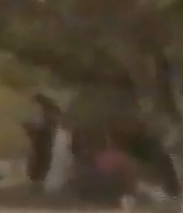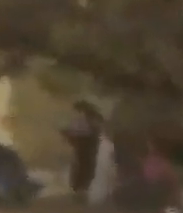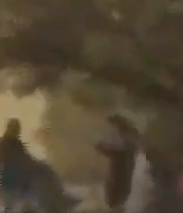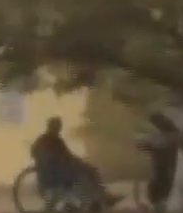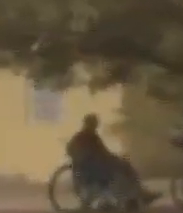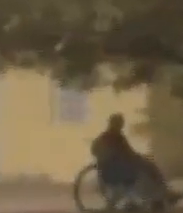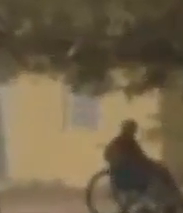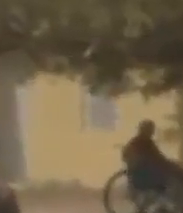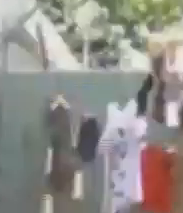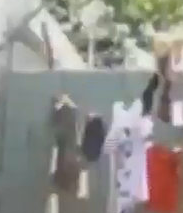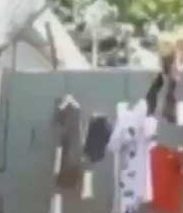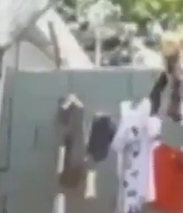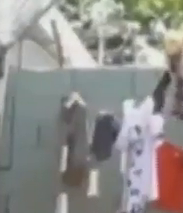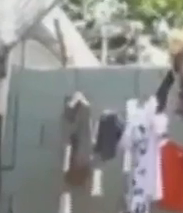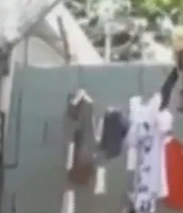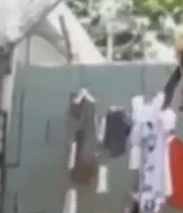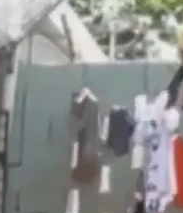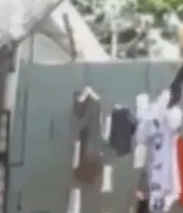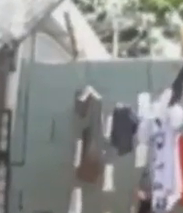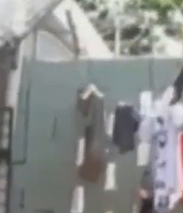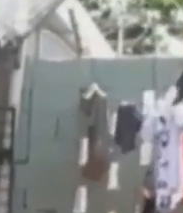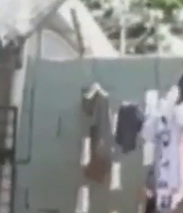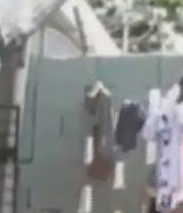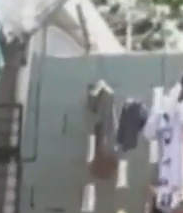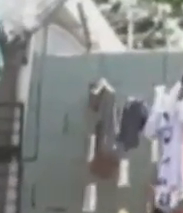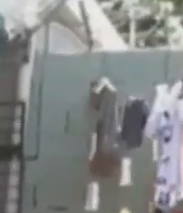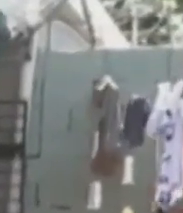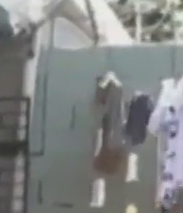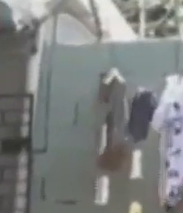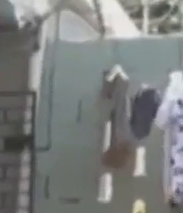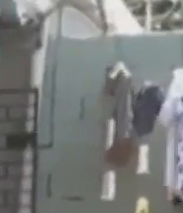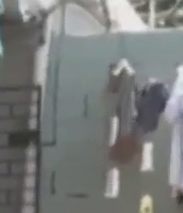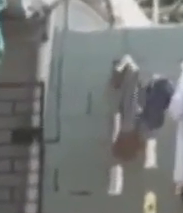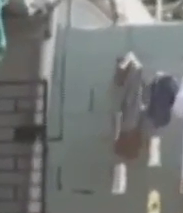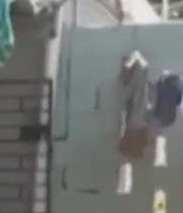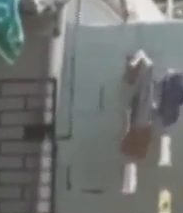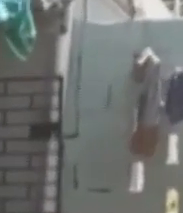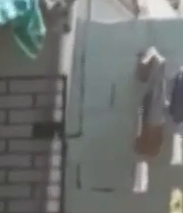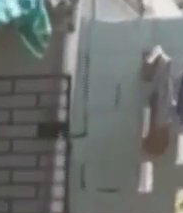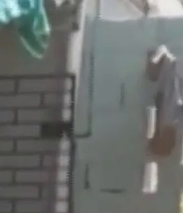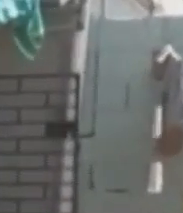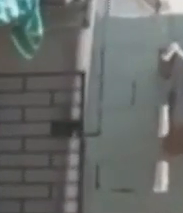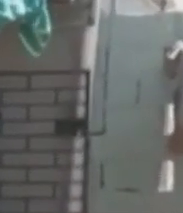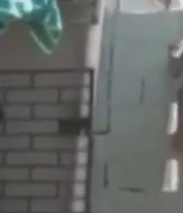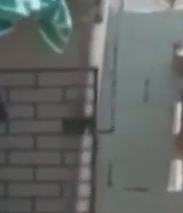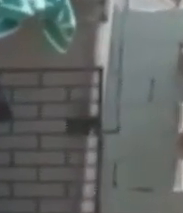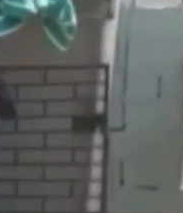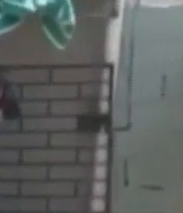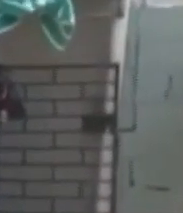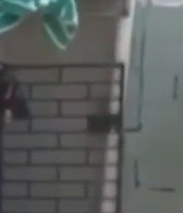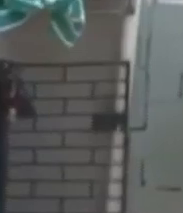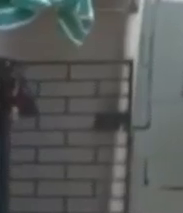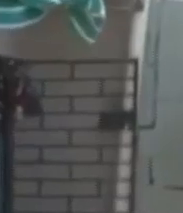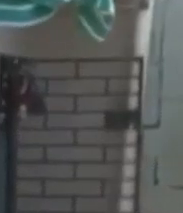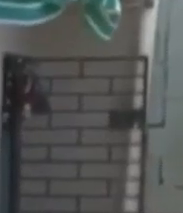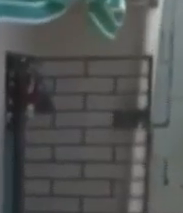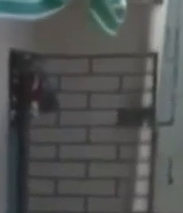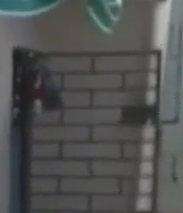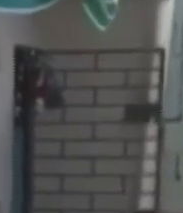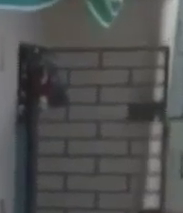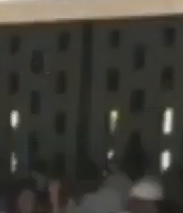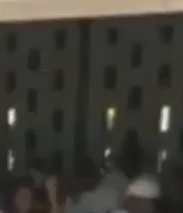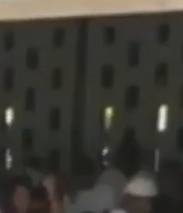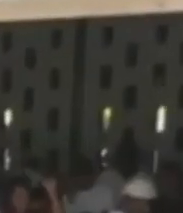Each institution across the country will employ temporary workers for about a 2-month